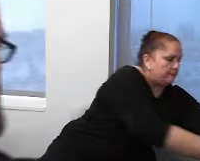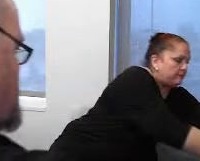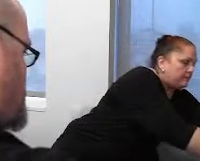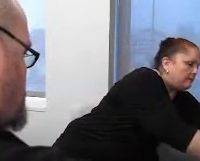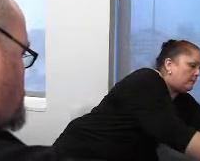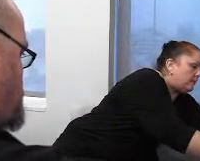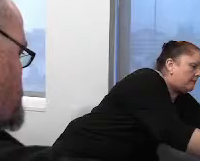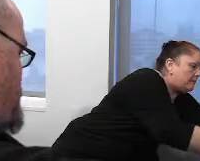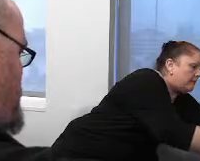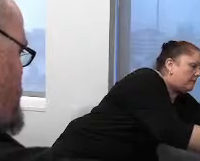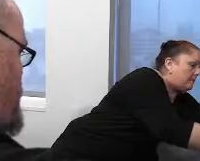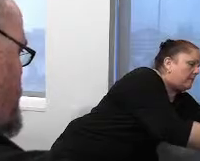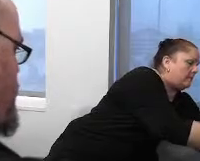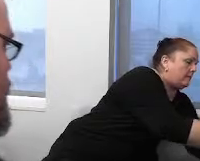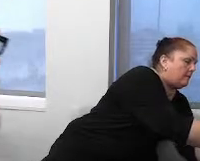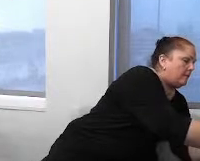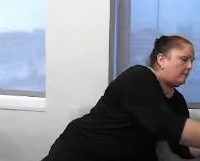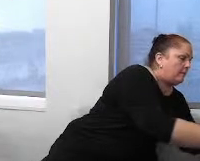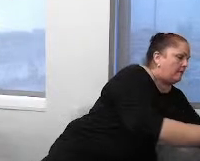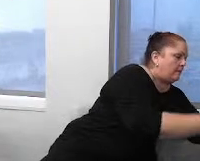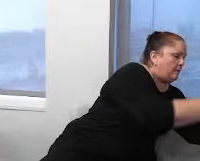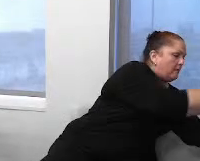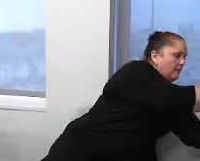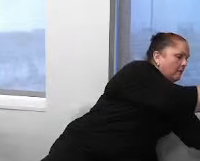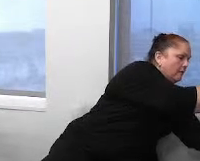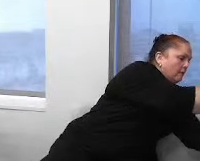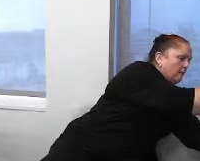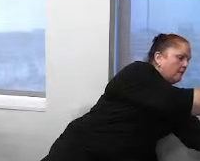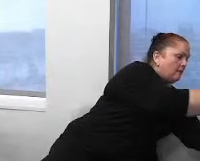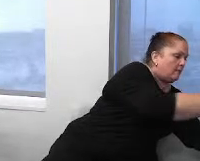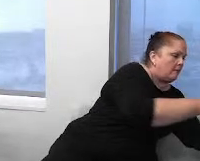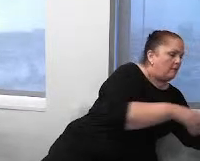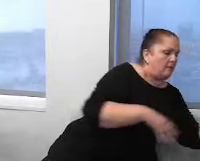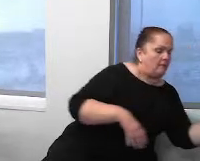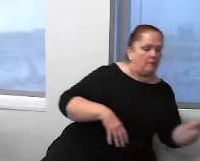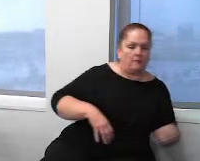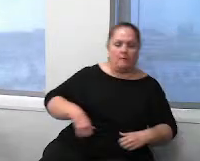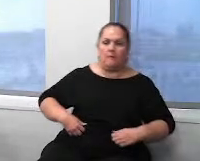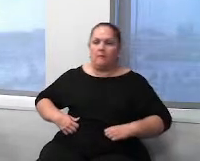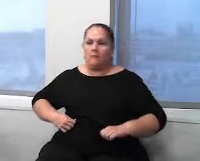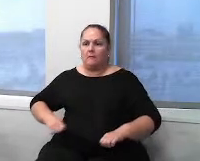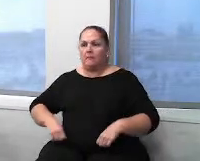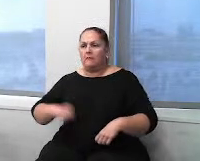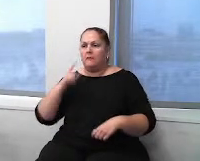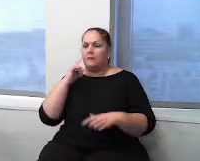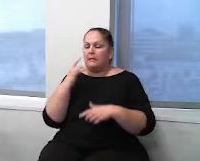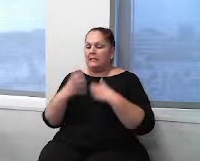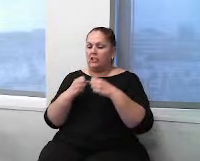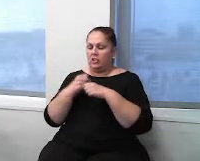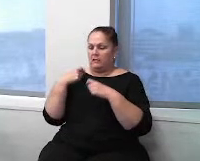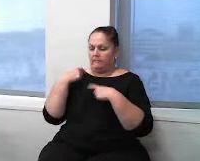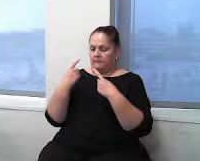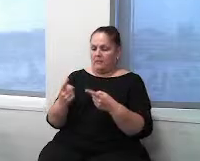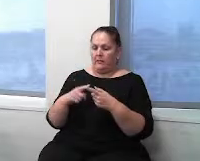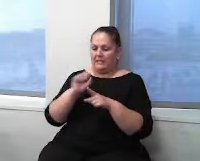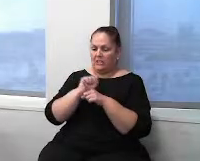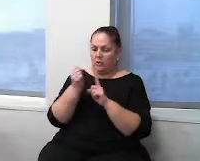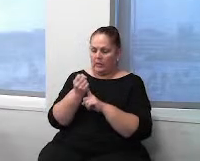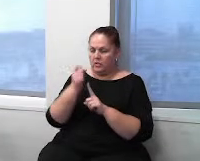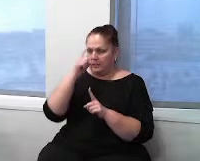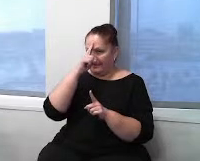And Okay, the next, let me ask this. Is the reason why a certain number of years have gone by with